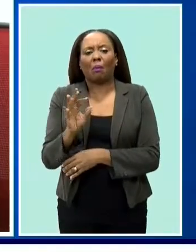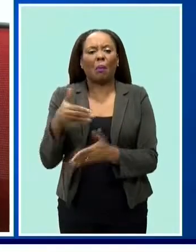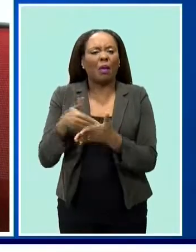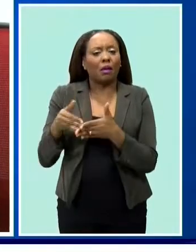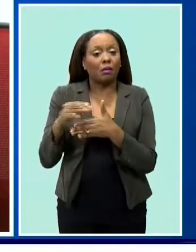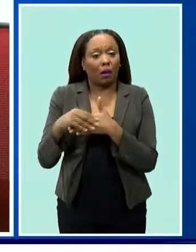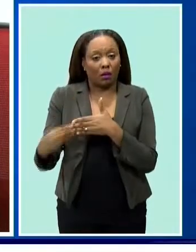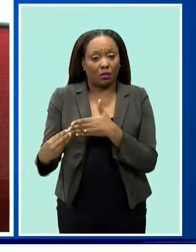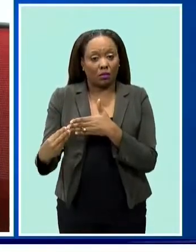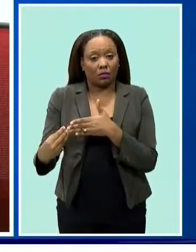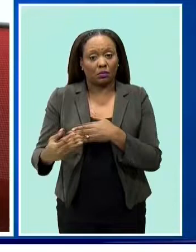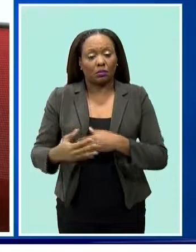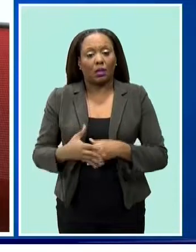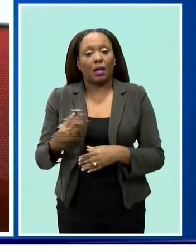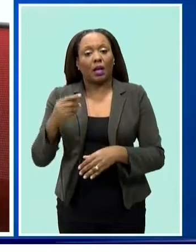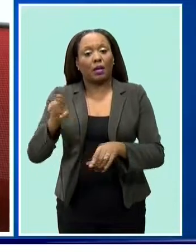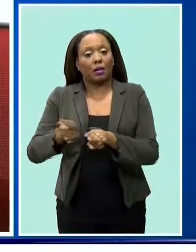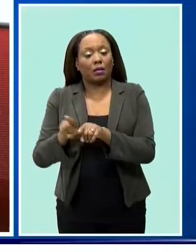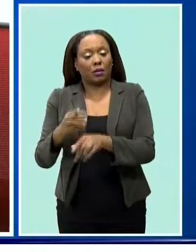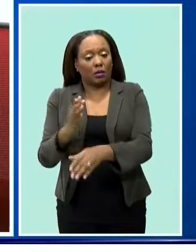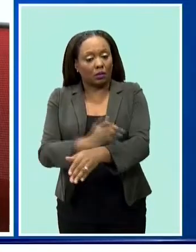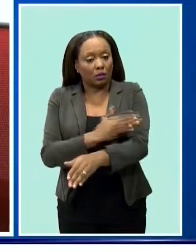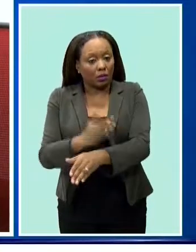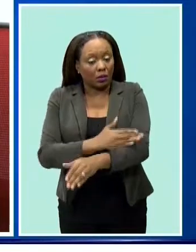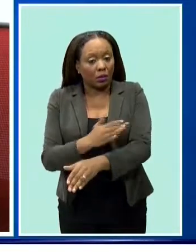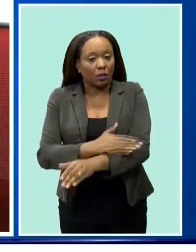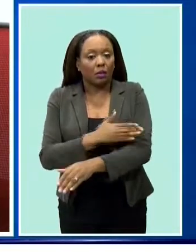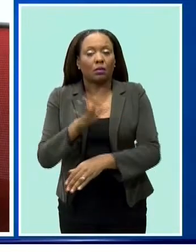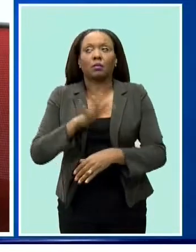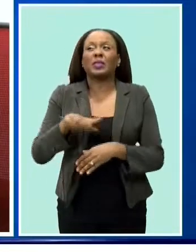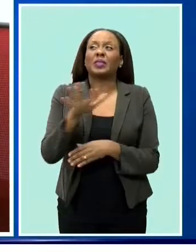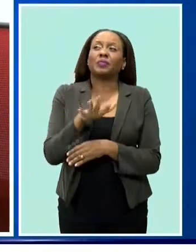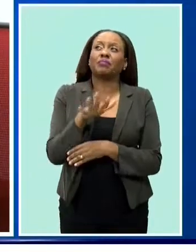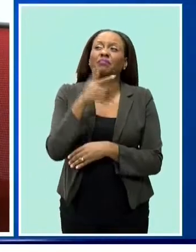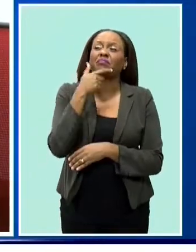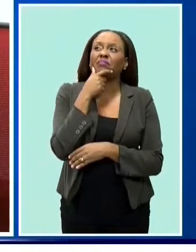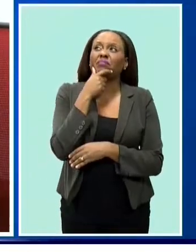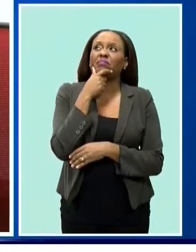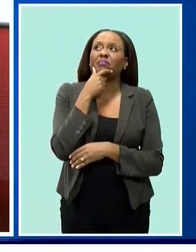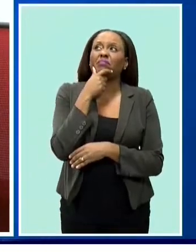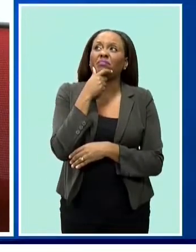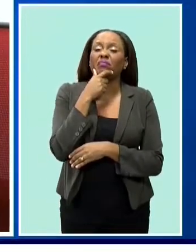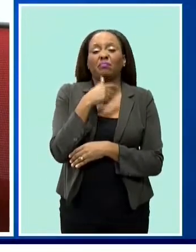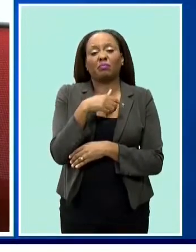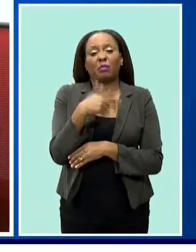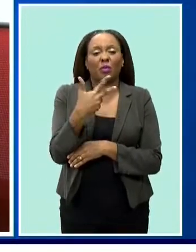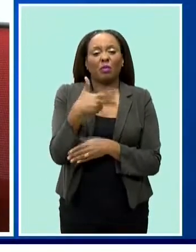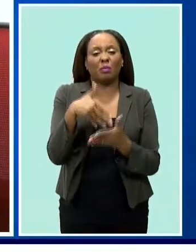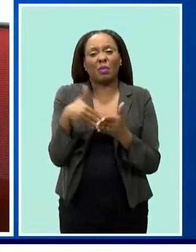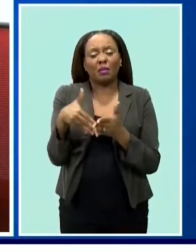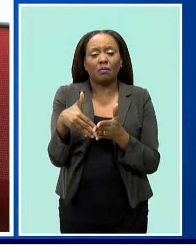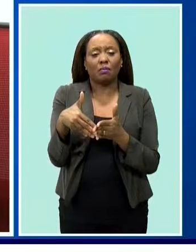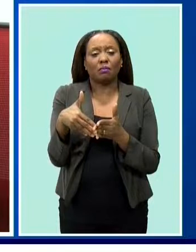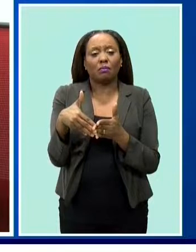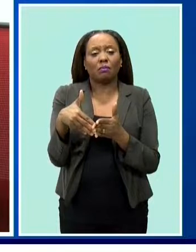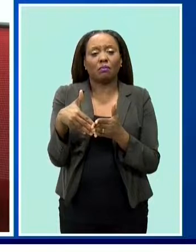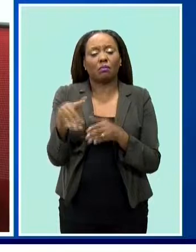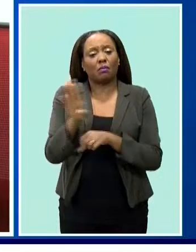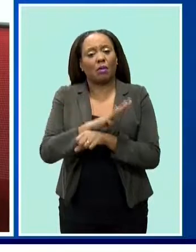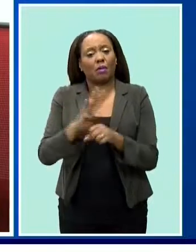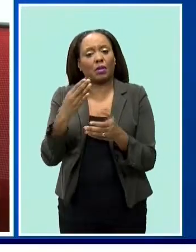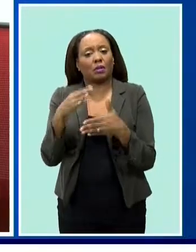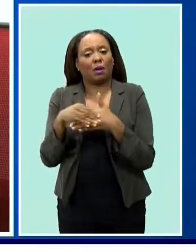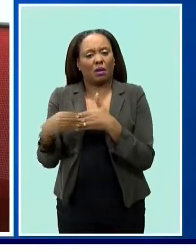like that. And a refurbishment of a service station is probably in the neighborhood of, say, 3 million Barbados dollars.